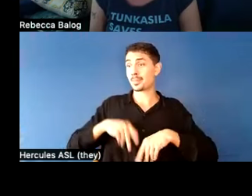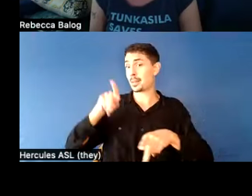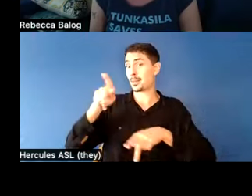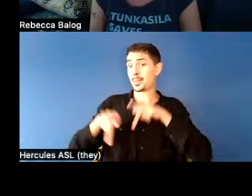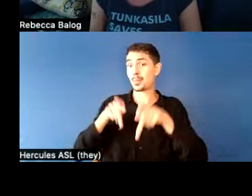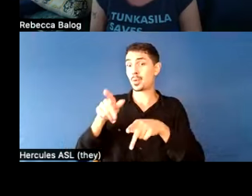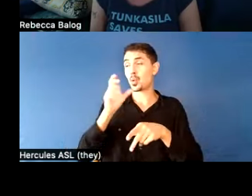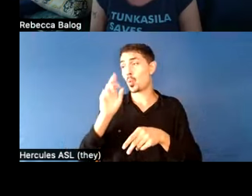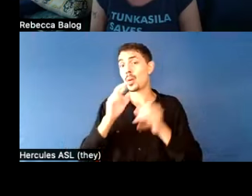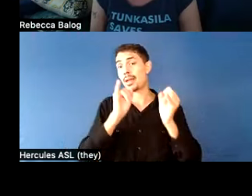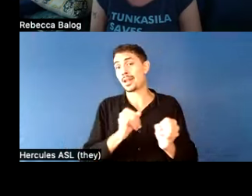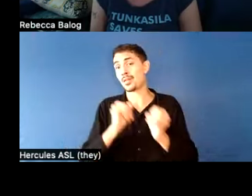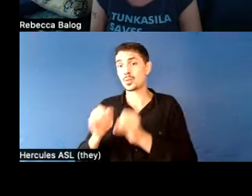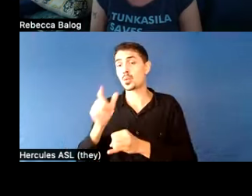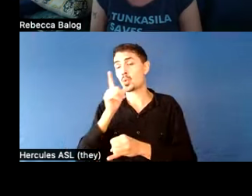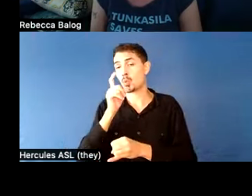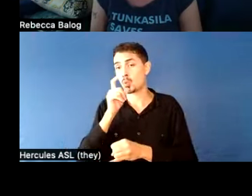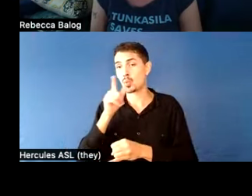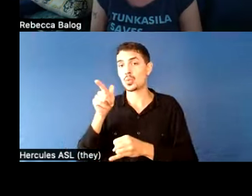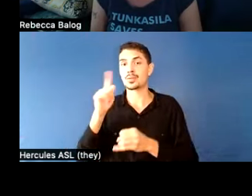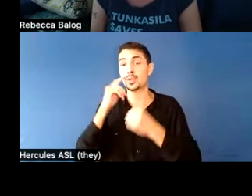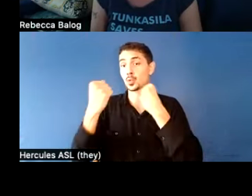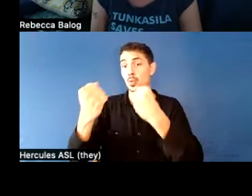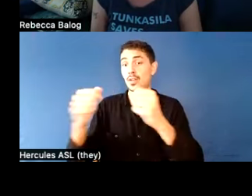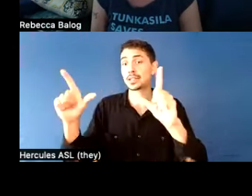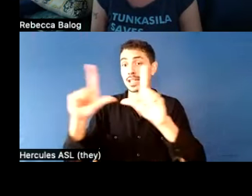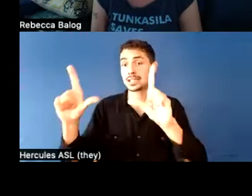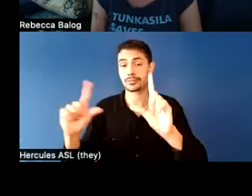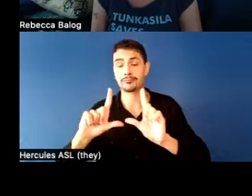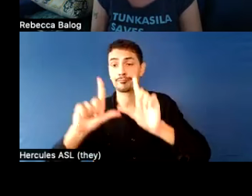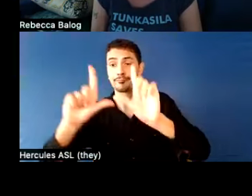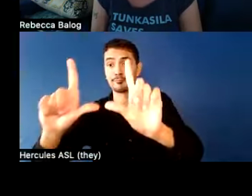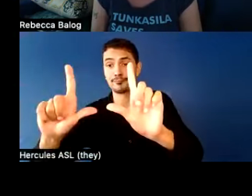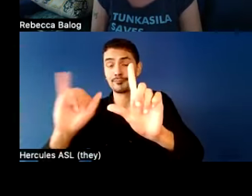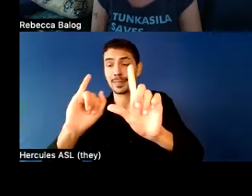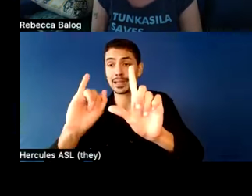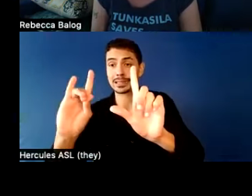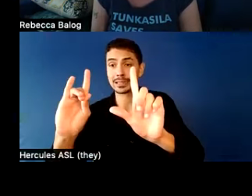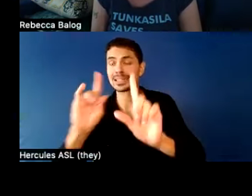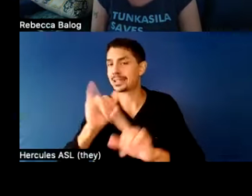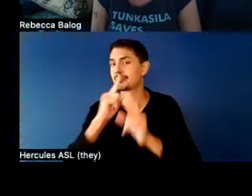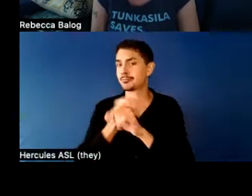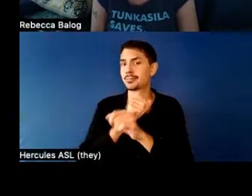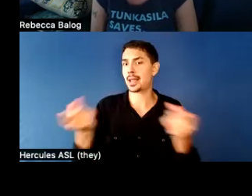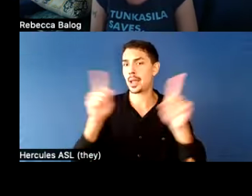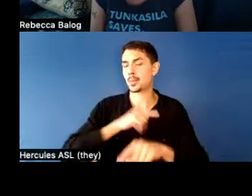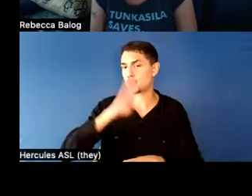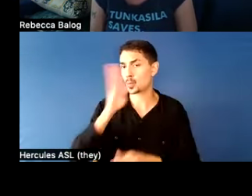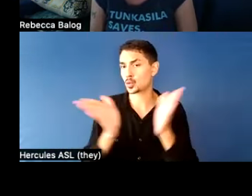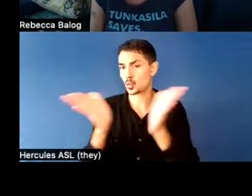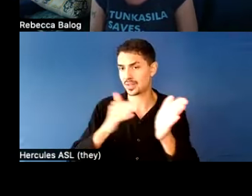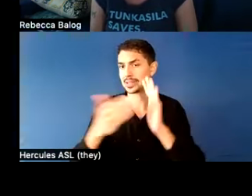people or individuals that their driver's license or ID. This actually happened when I was doing direct service in a